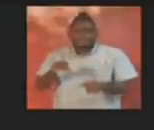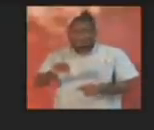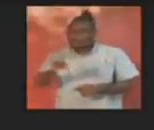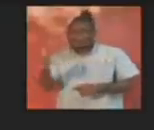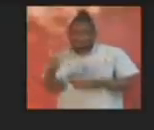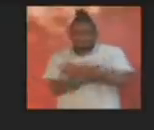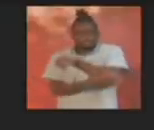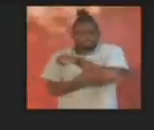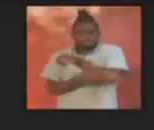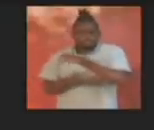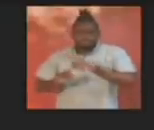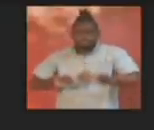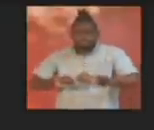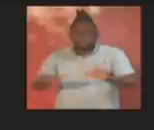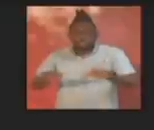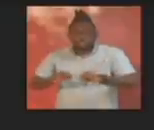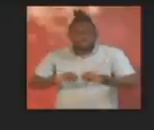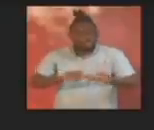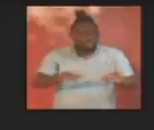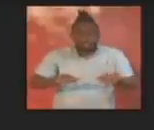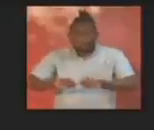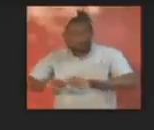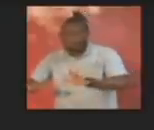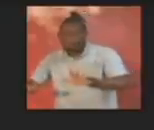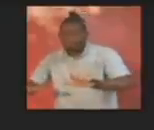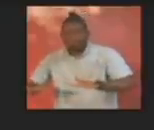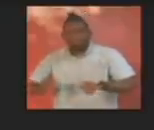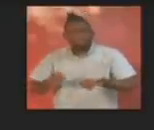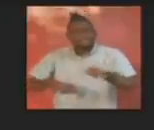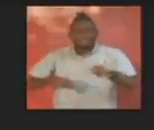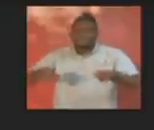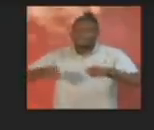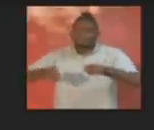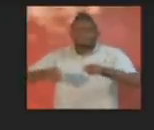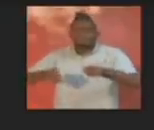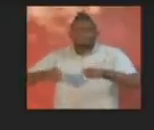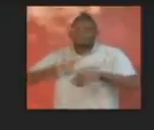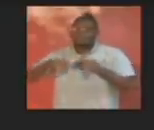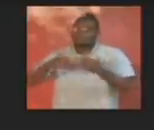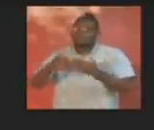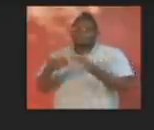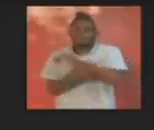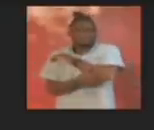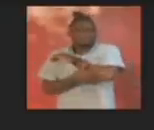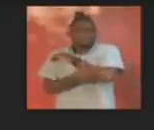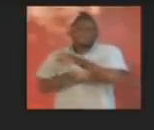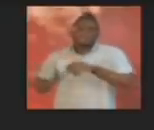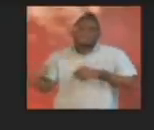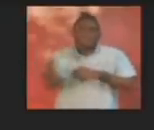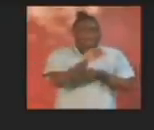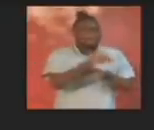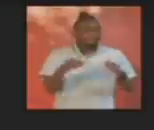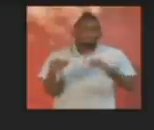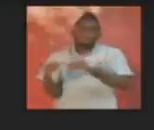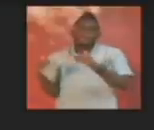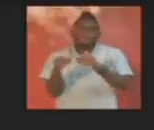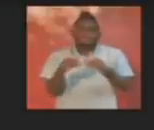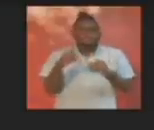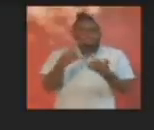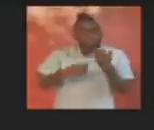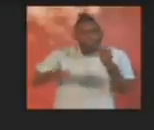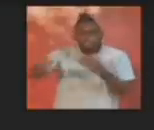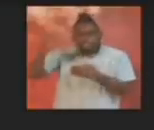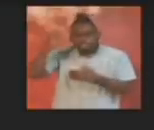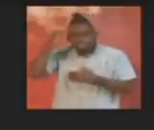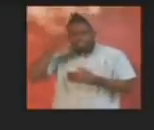of the world, mutating and doing whatever it likes. What would be a more sustainable solution in your view? We've